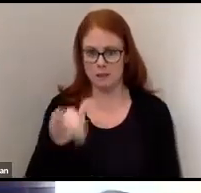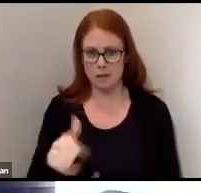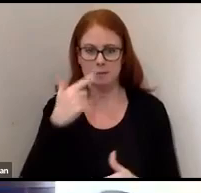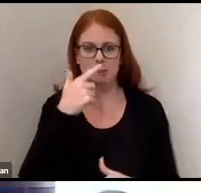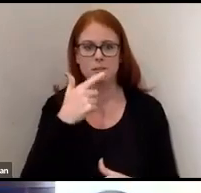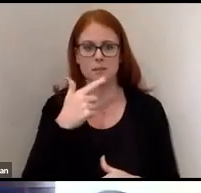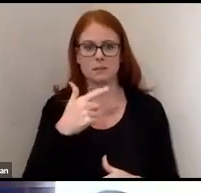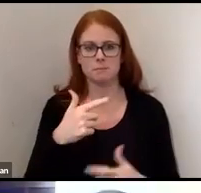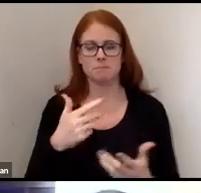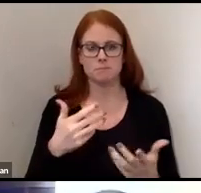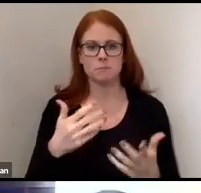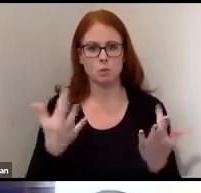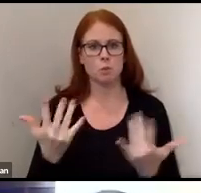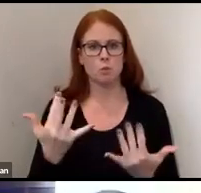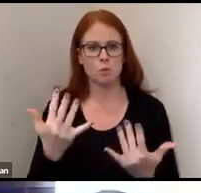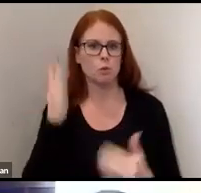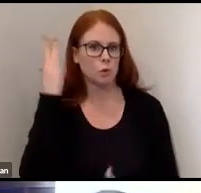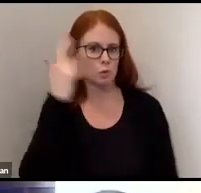But that's the consideration there.